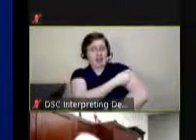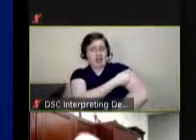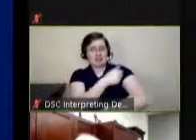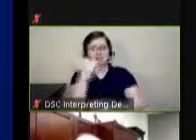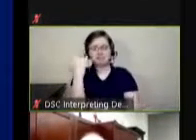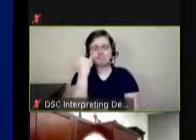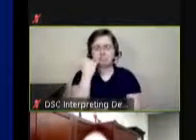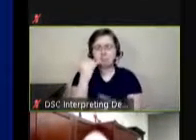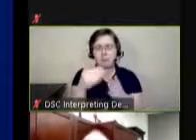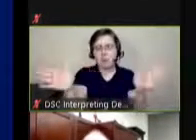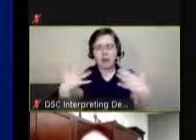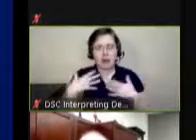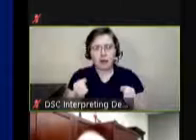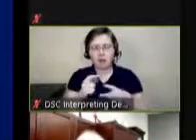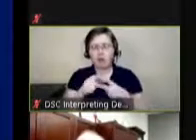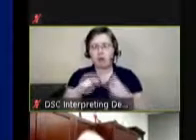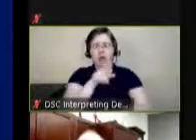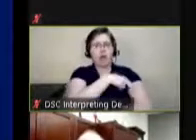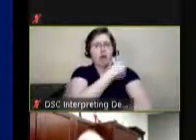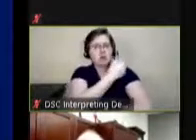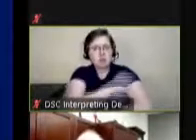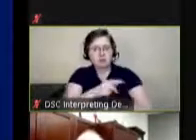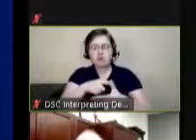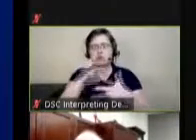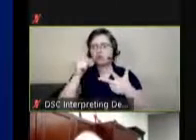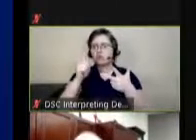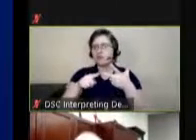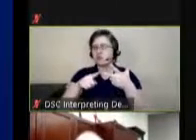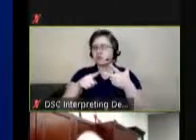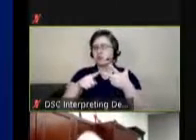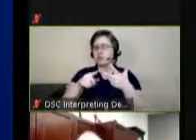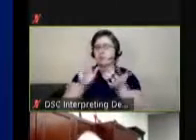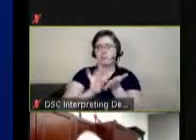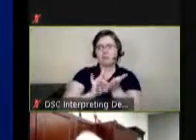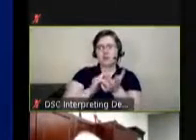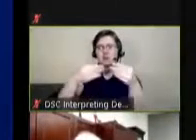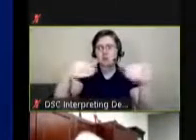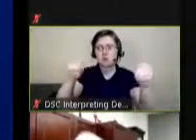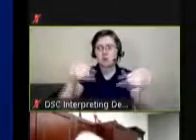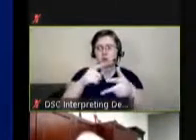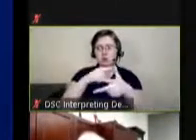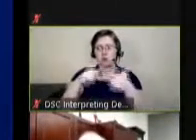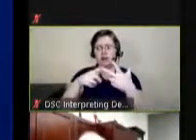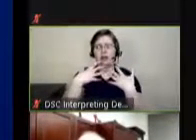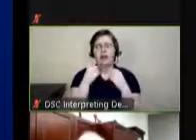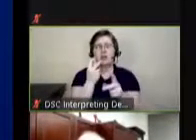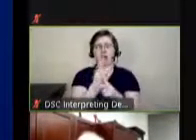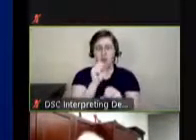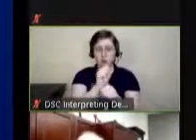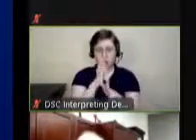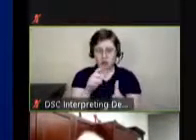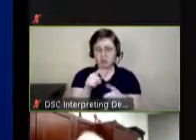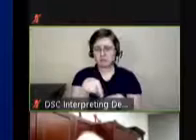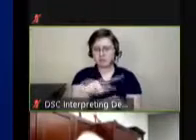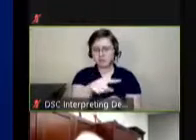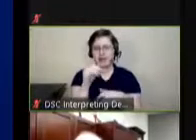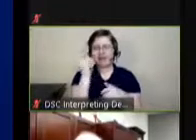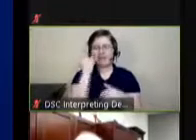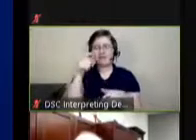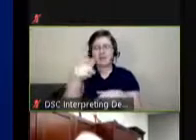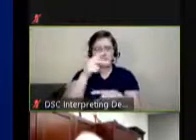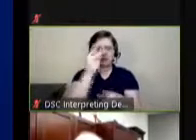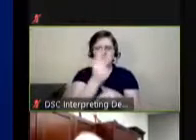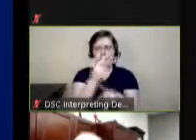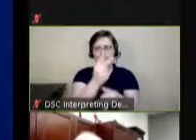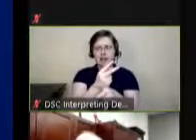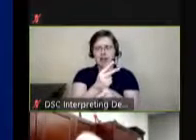is public health, hospitals, or the pharmacies, are healthcare workers and personnel who are routinely involved in the care of